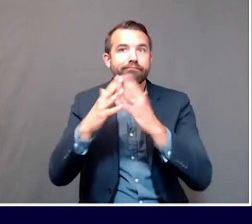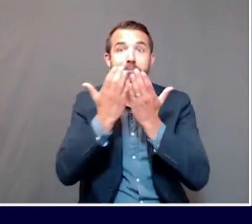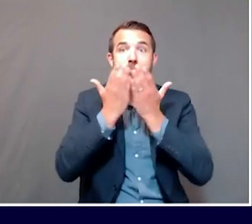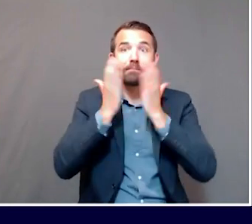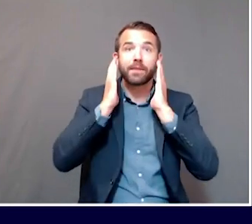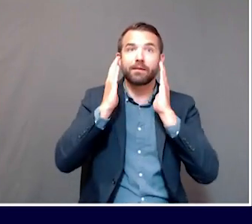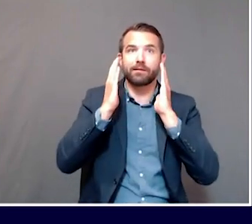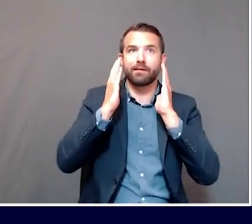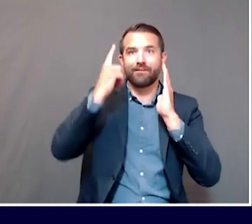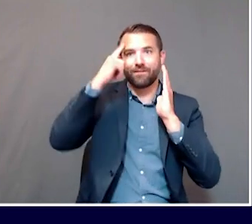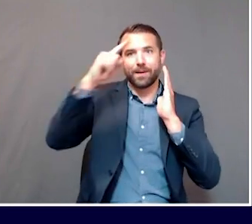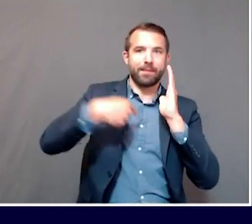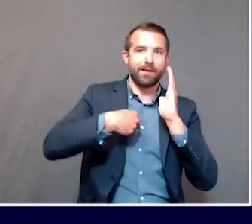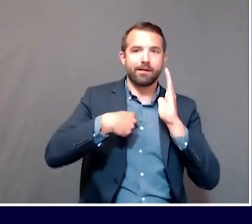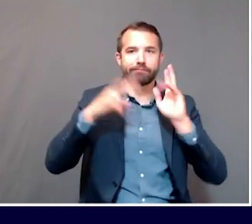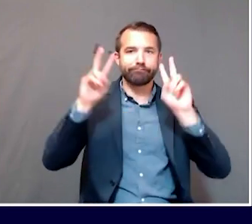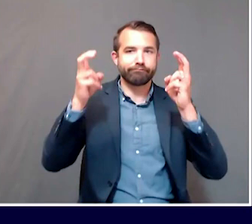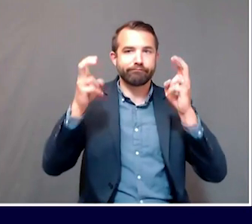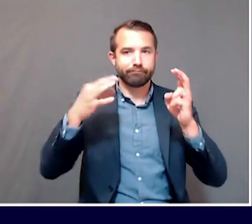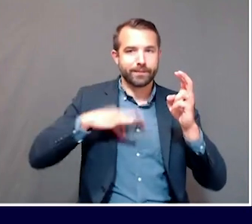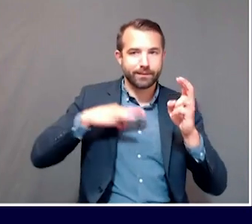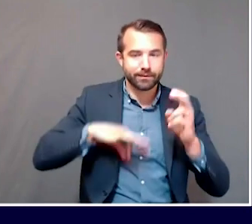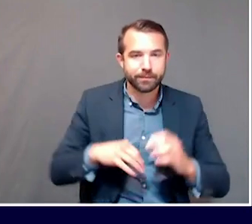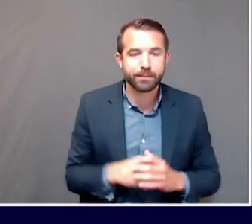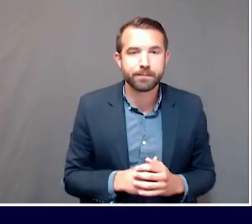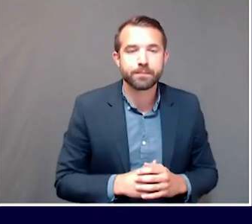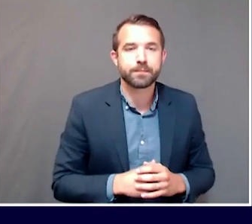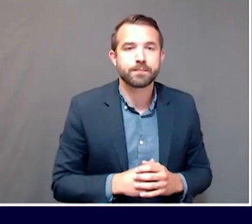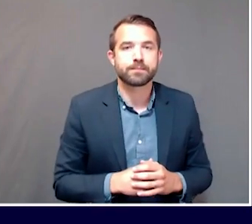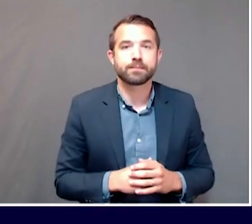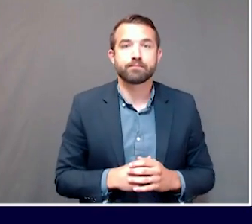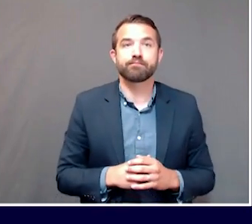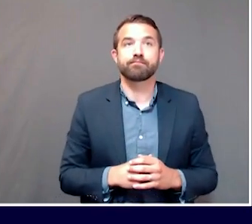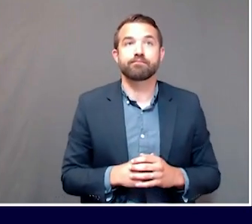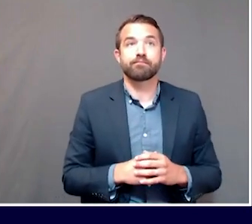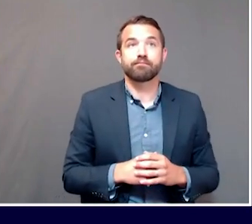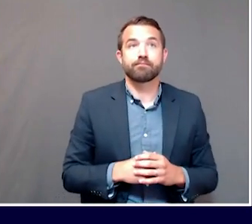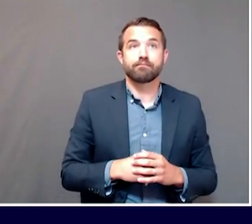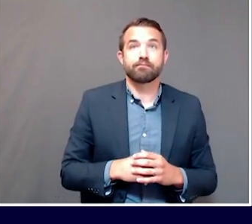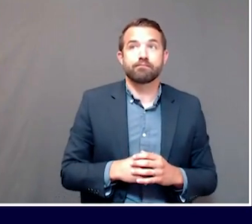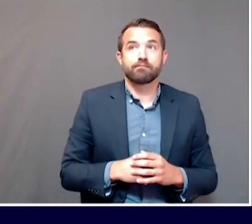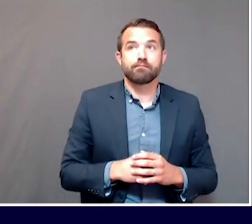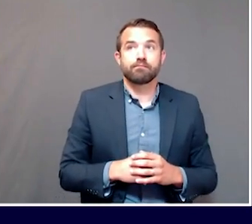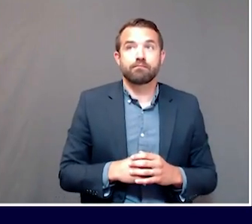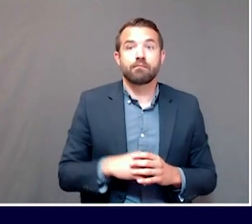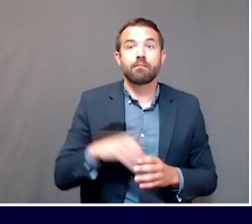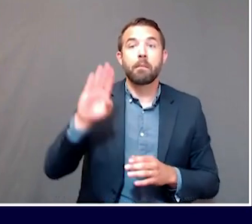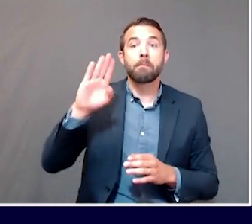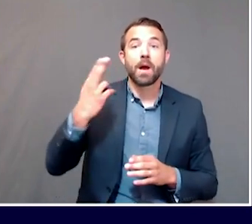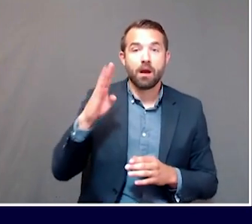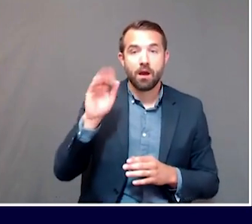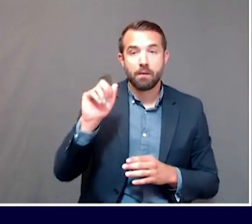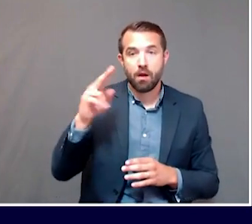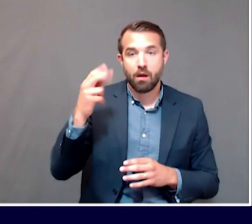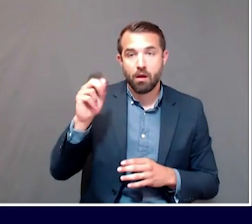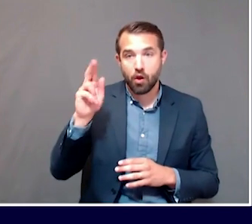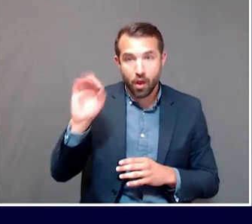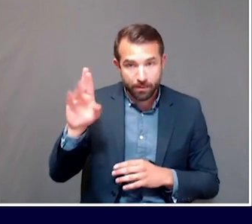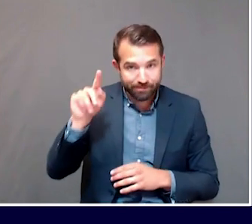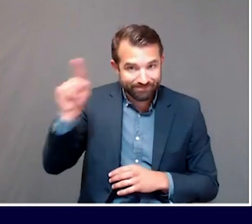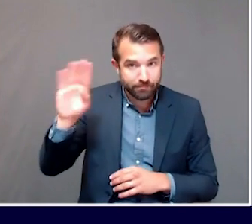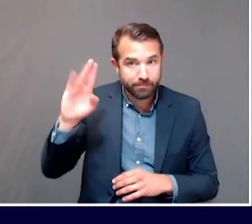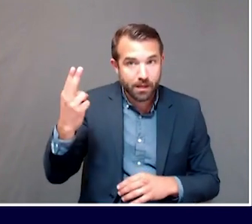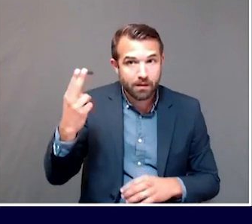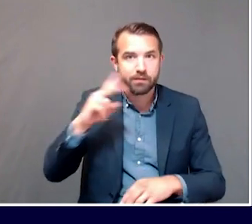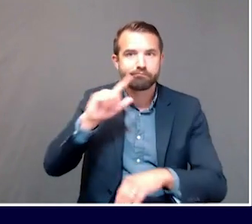they're using their grant to support public health best practices, including enhanced signage, public kiosks with free